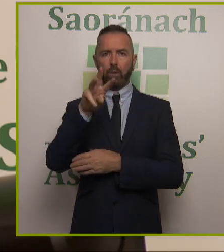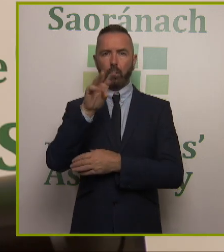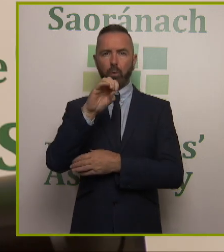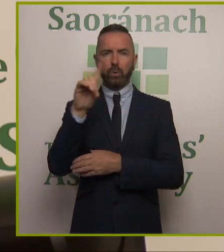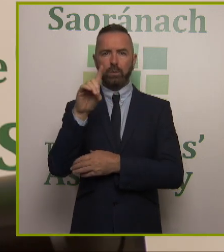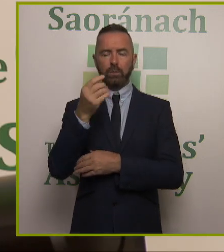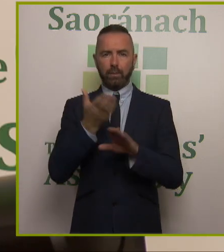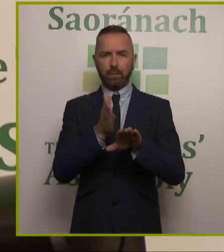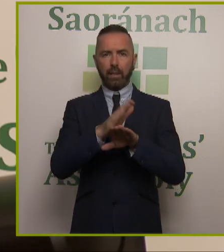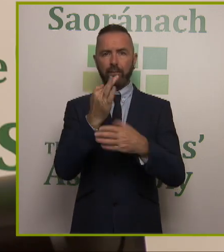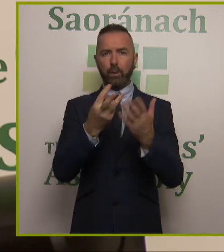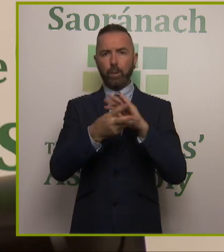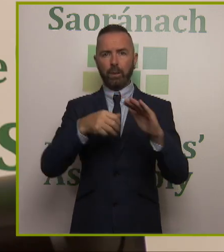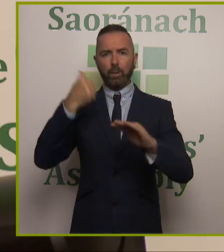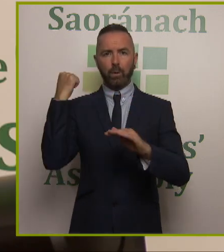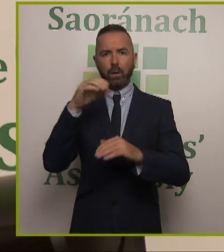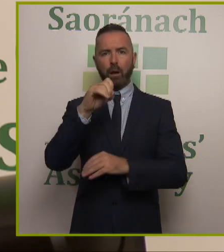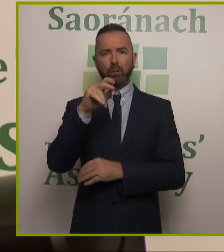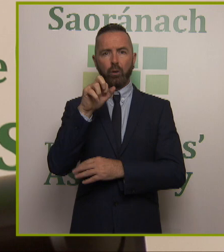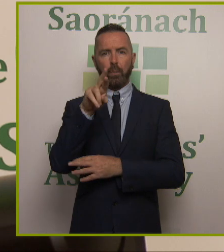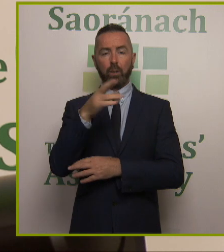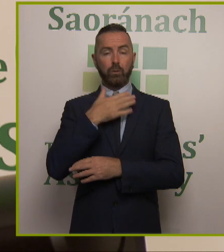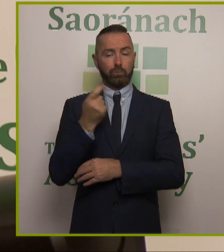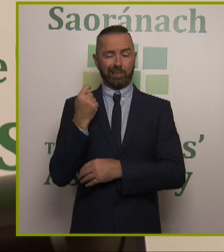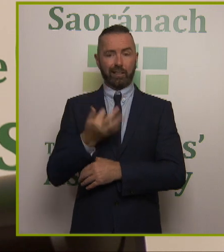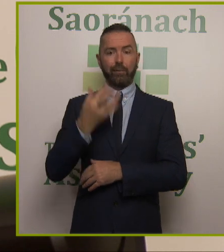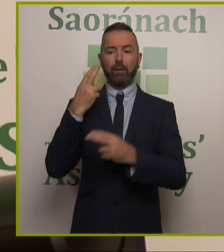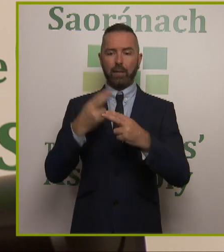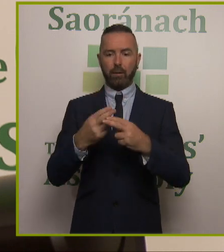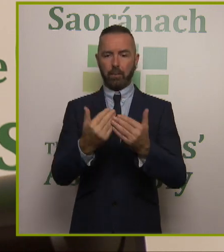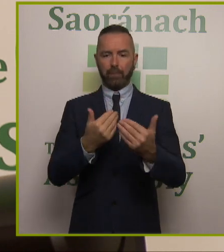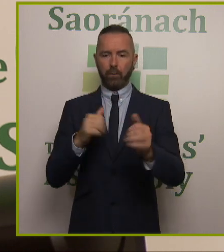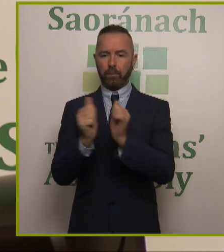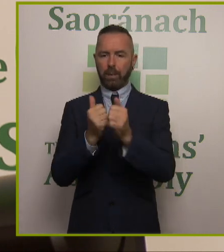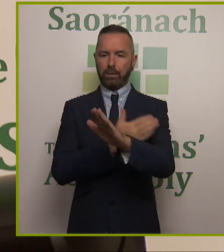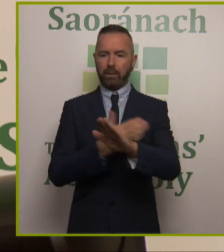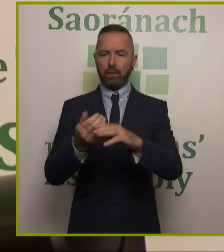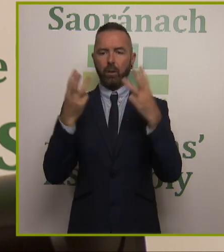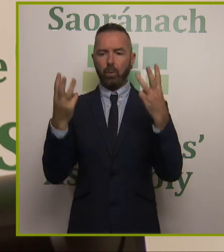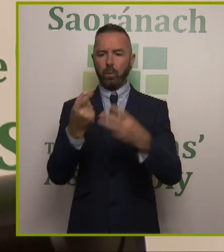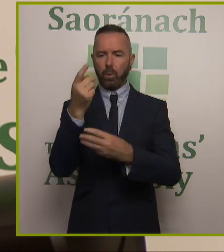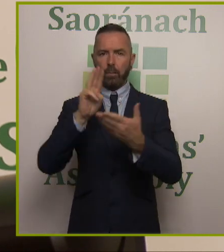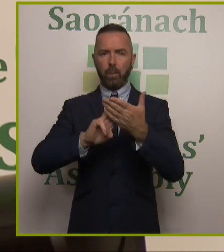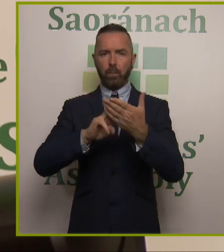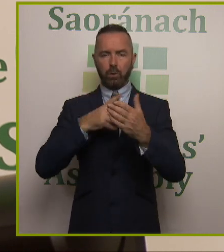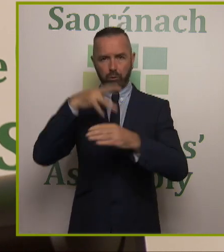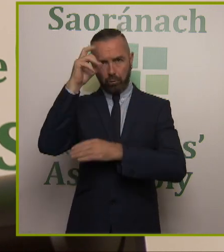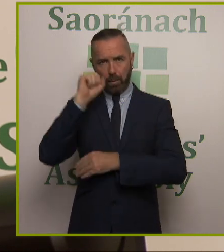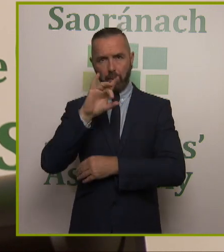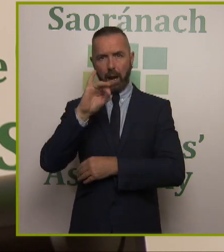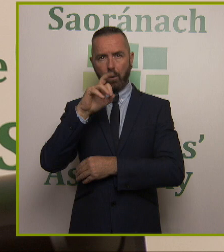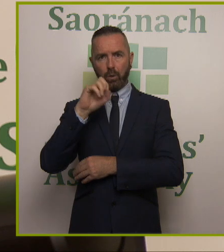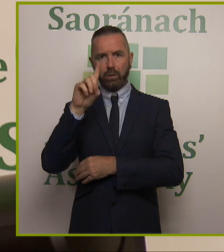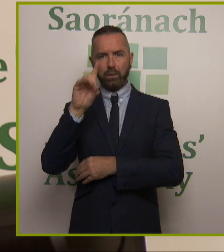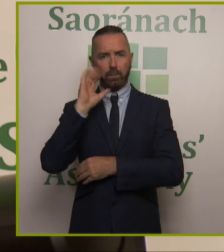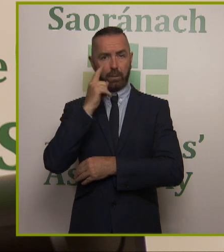number of weeks ago in October. We just found out before this meeting. So I want to take a moment just to remember Howard, because he was with